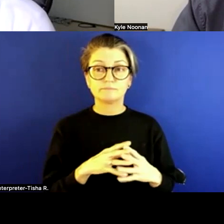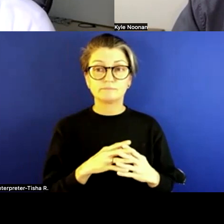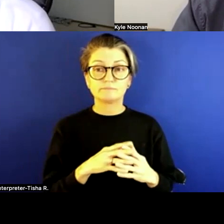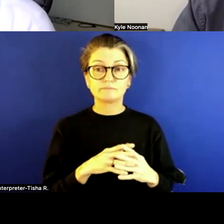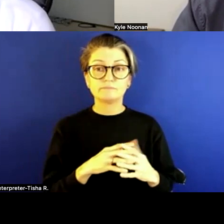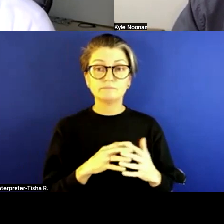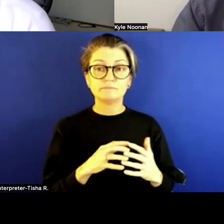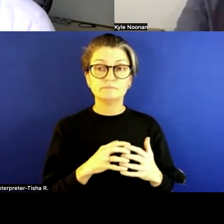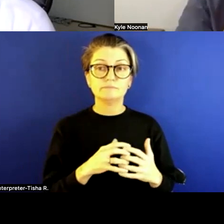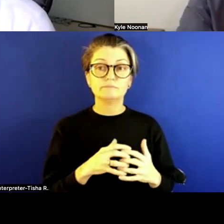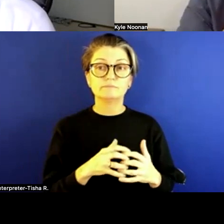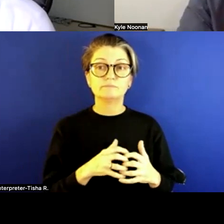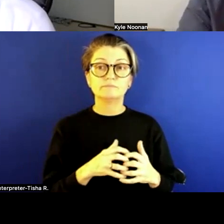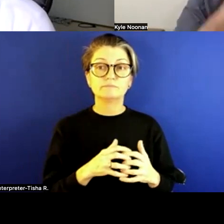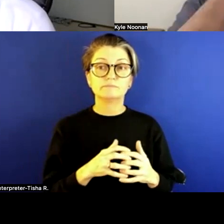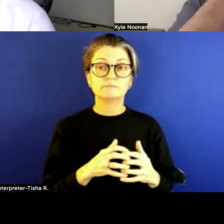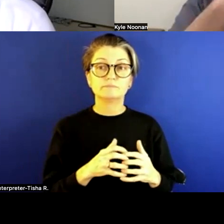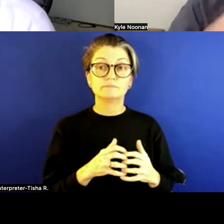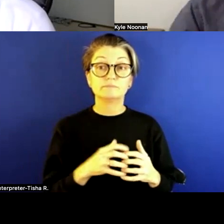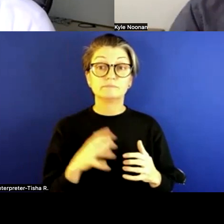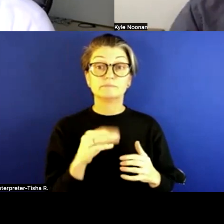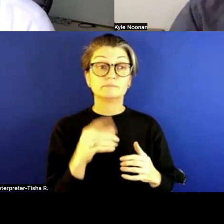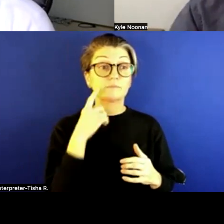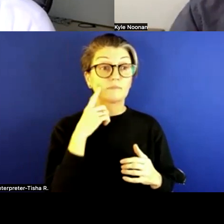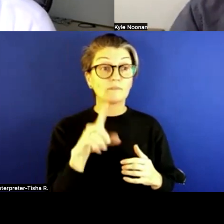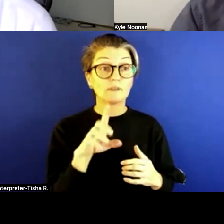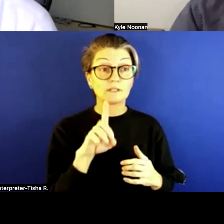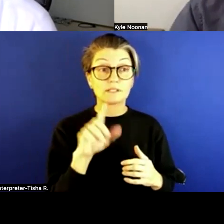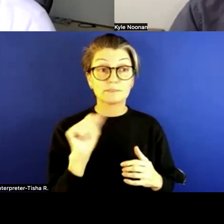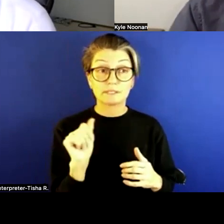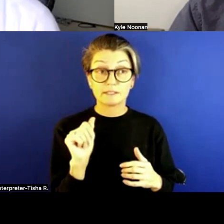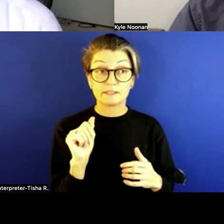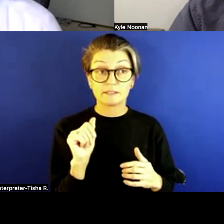as far as disability, I know that's a